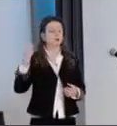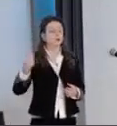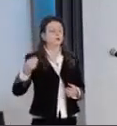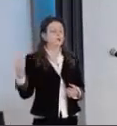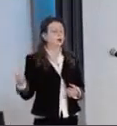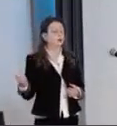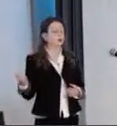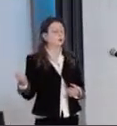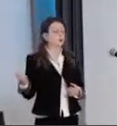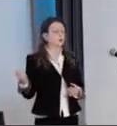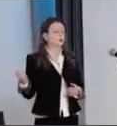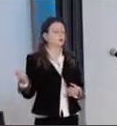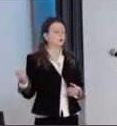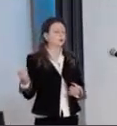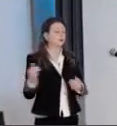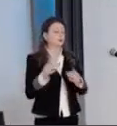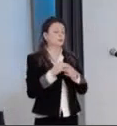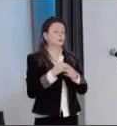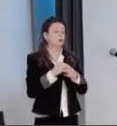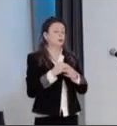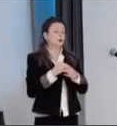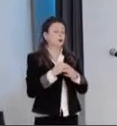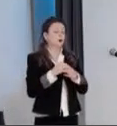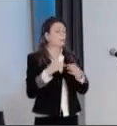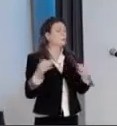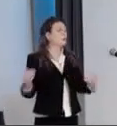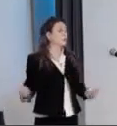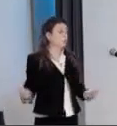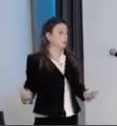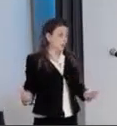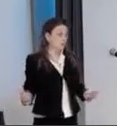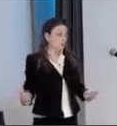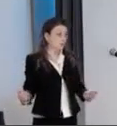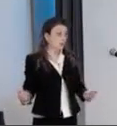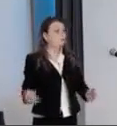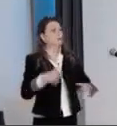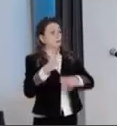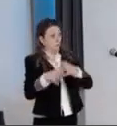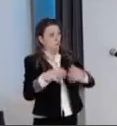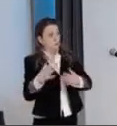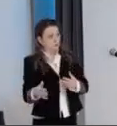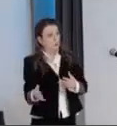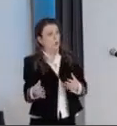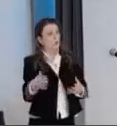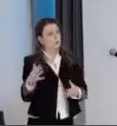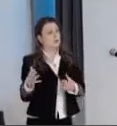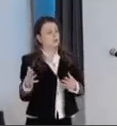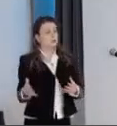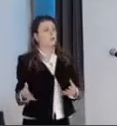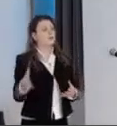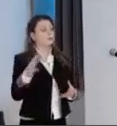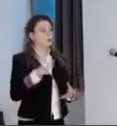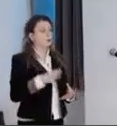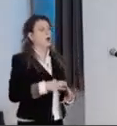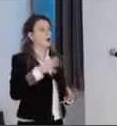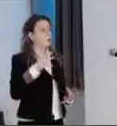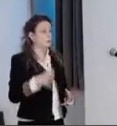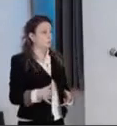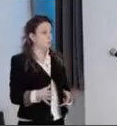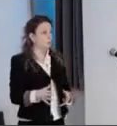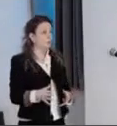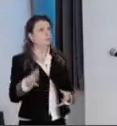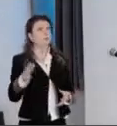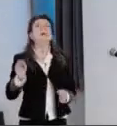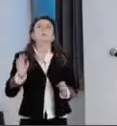position that I'm going to attack would be undermined from the outset. But in the course of this talk, I will say something about how